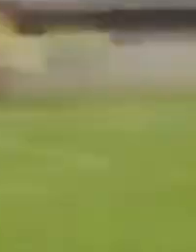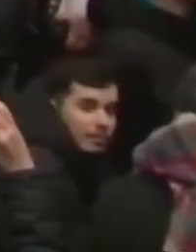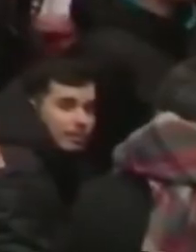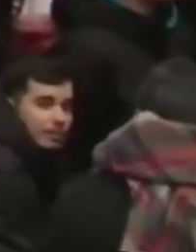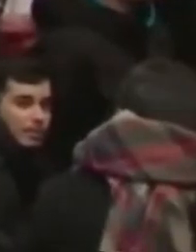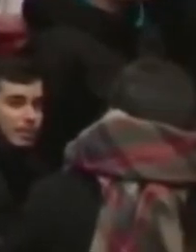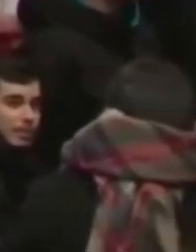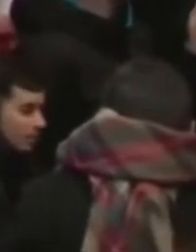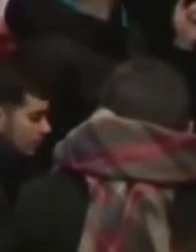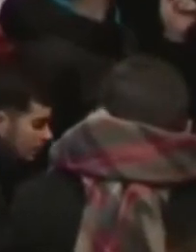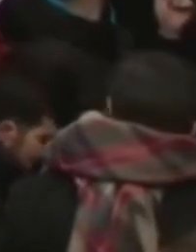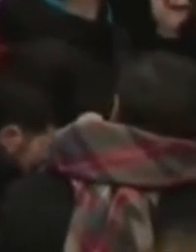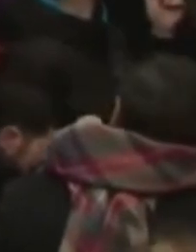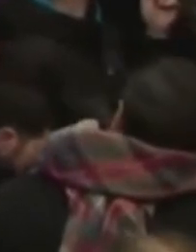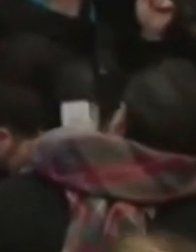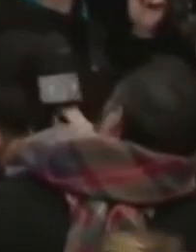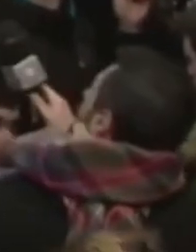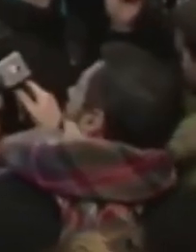is